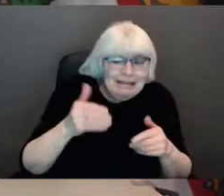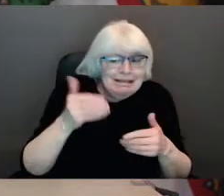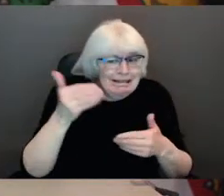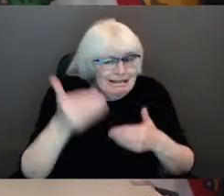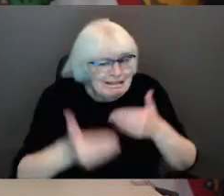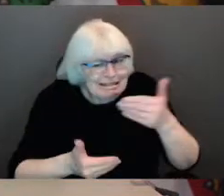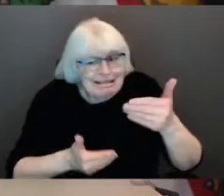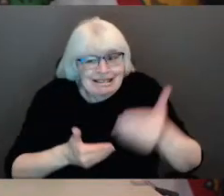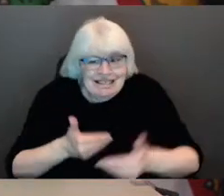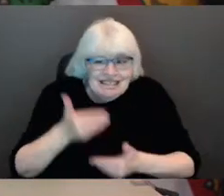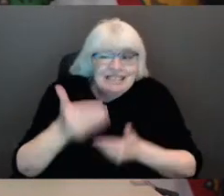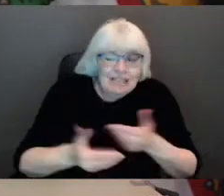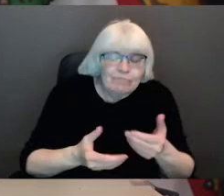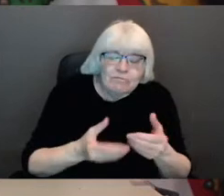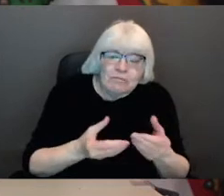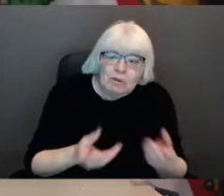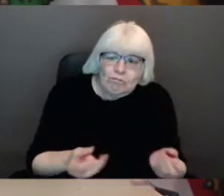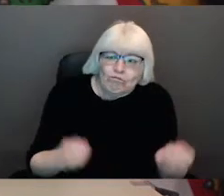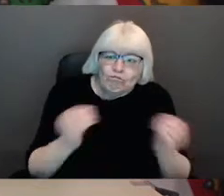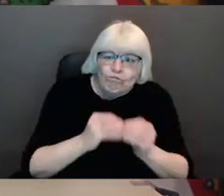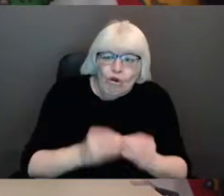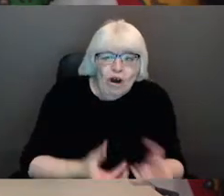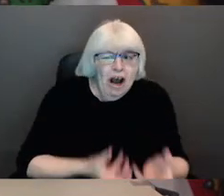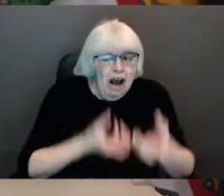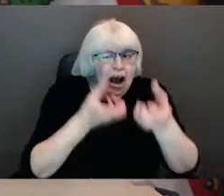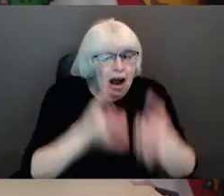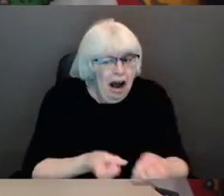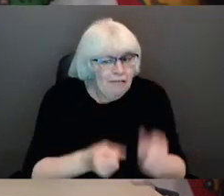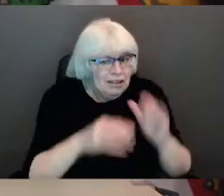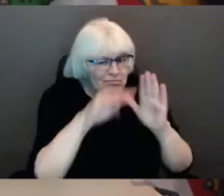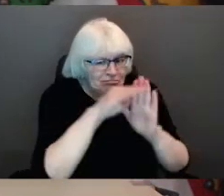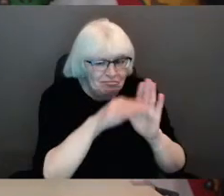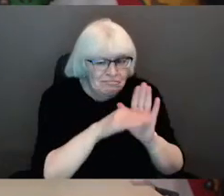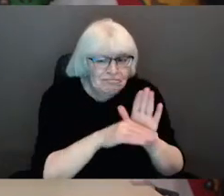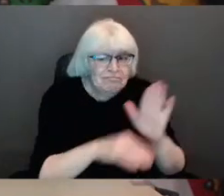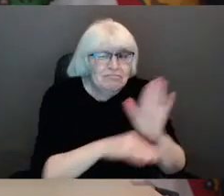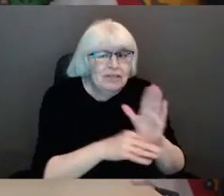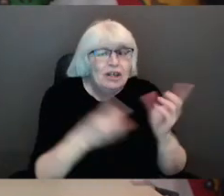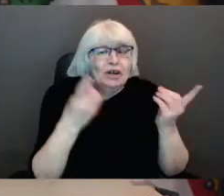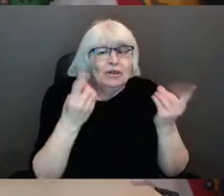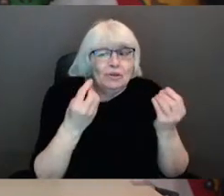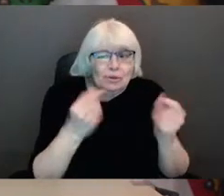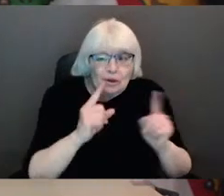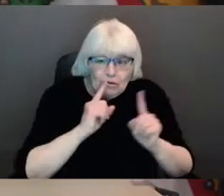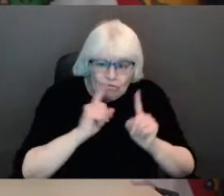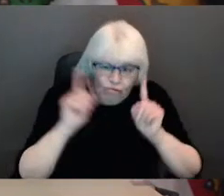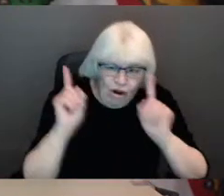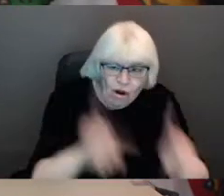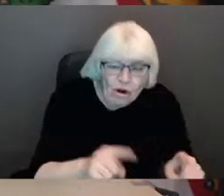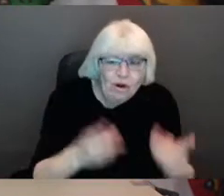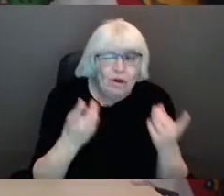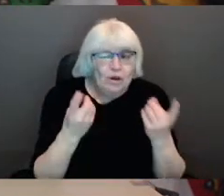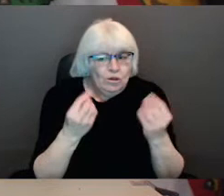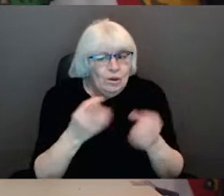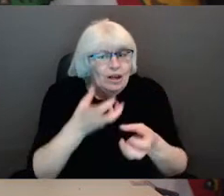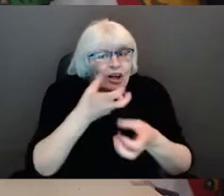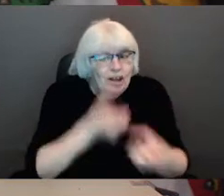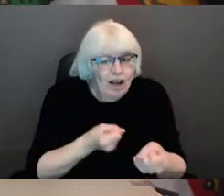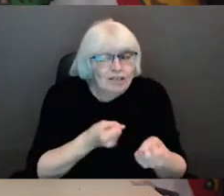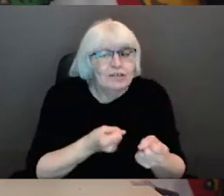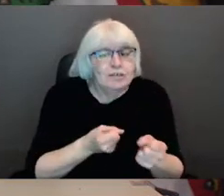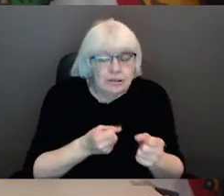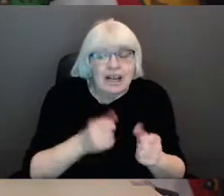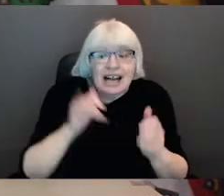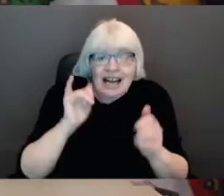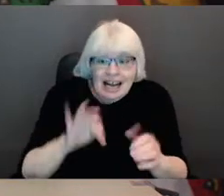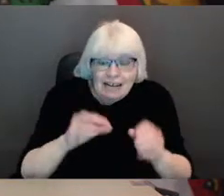place to react quickly and confidently to do the best we can to limit any spread that may occur. And when you look at some of